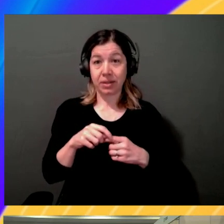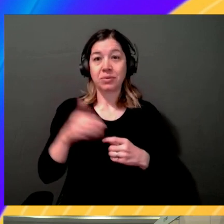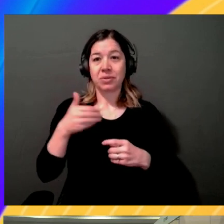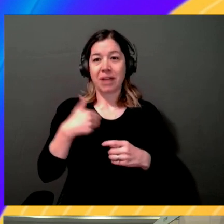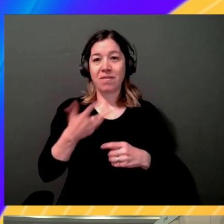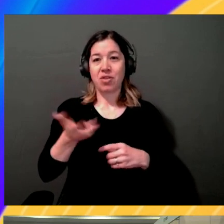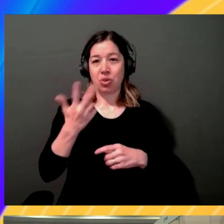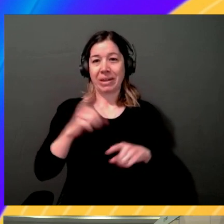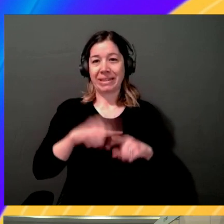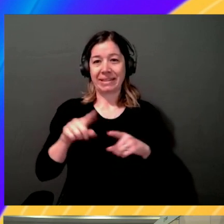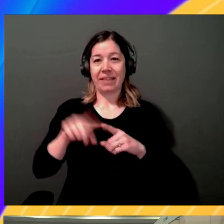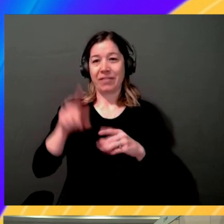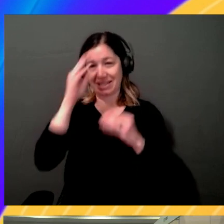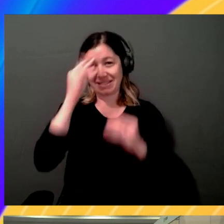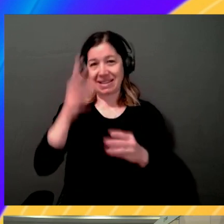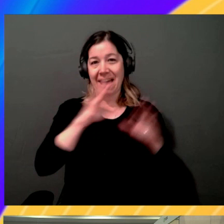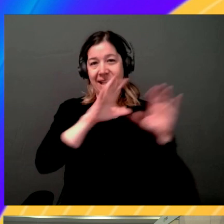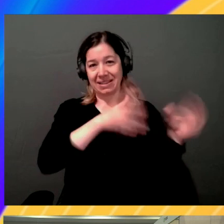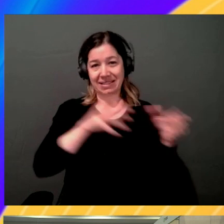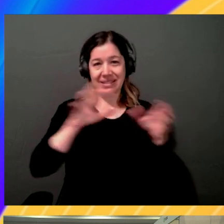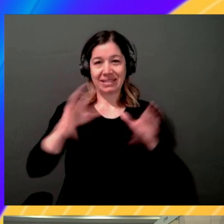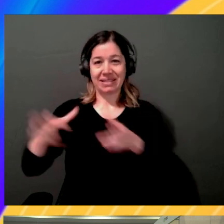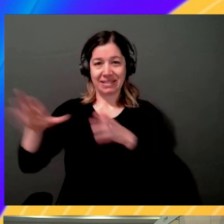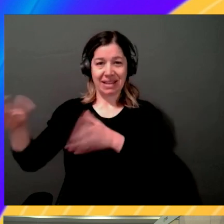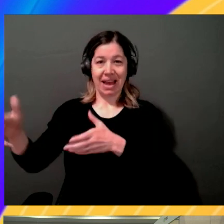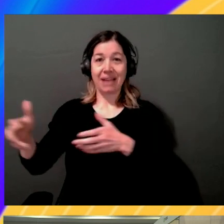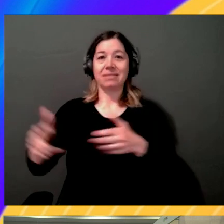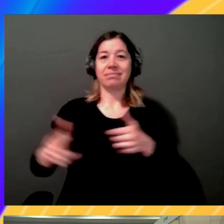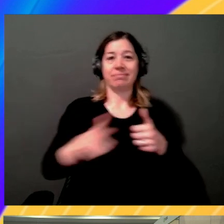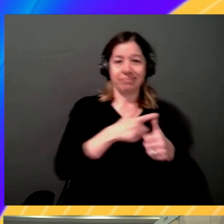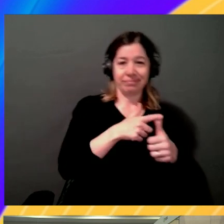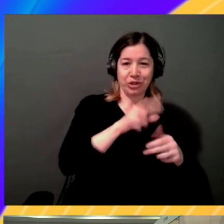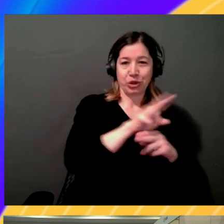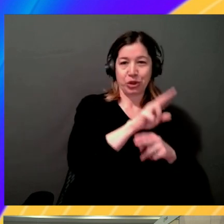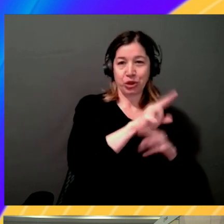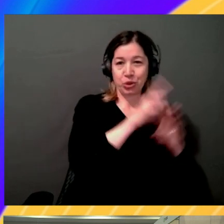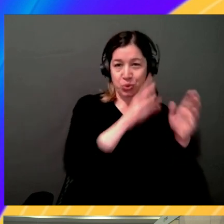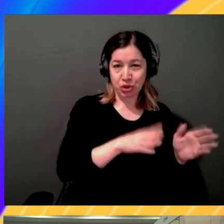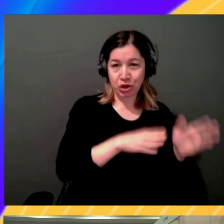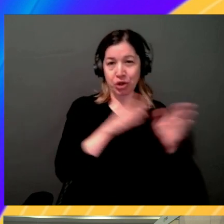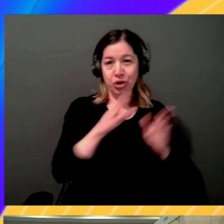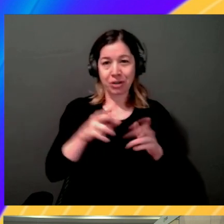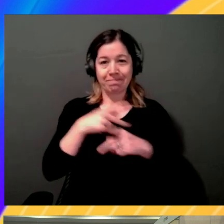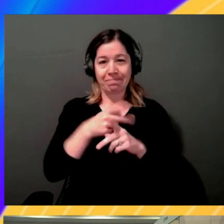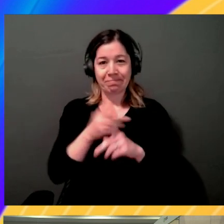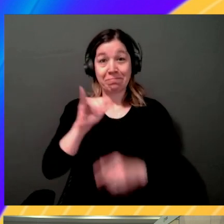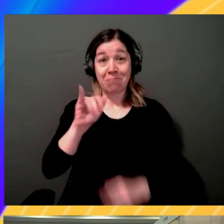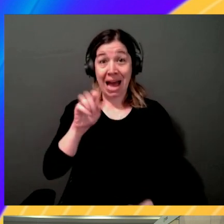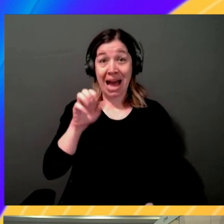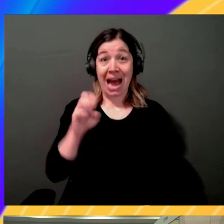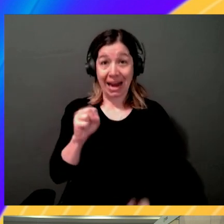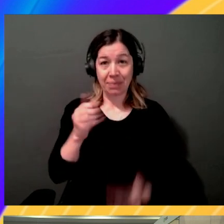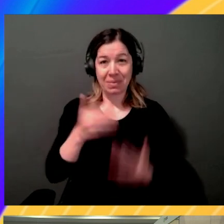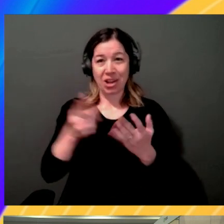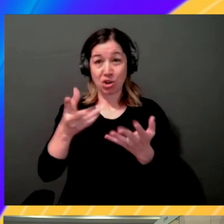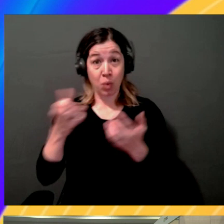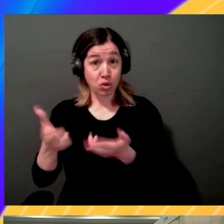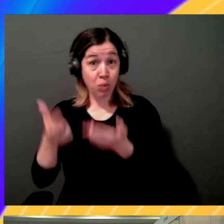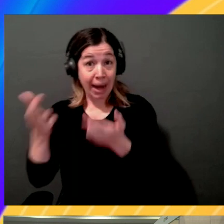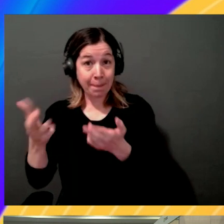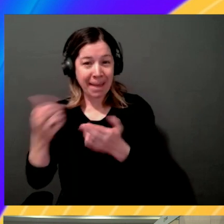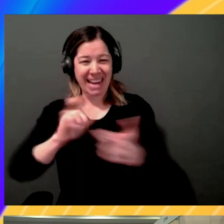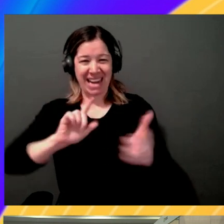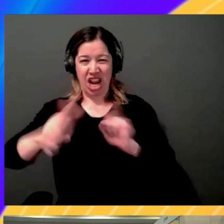You have your users, your items, the things that you want to recommend, and interaction data. And interaction data represents essentially